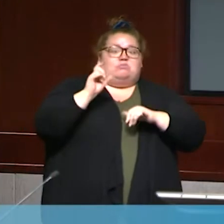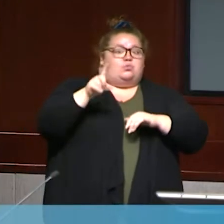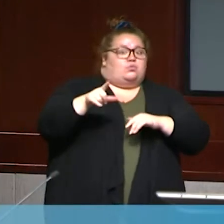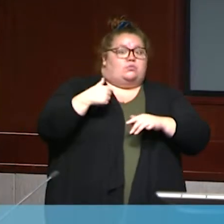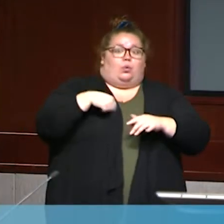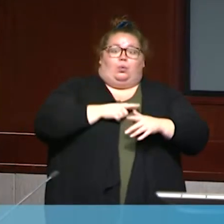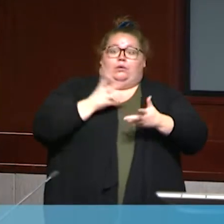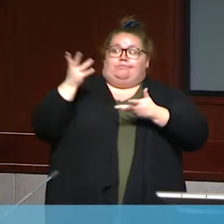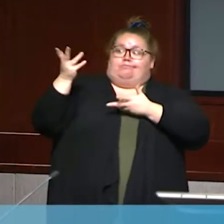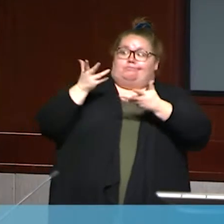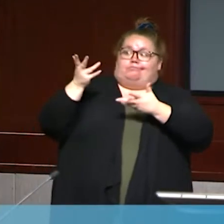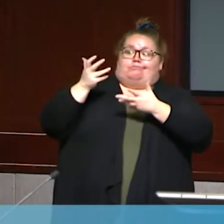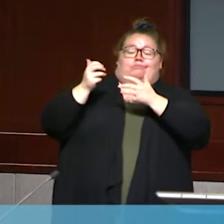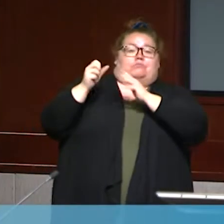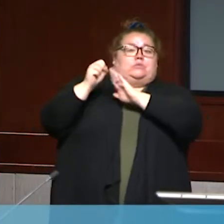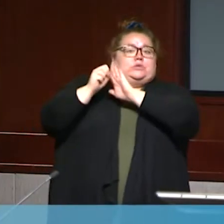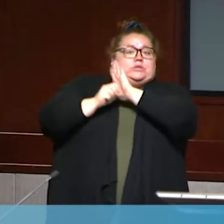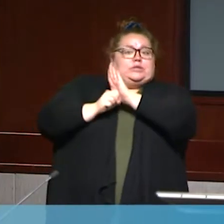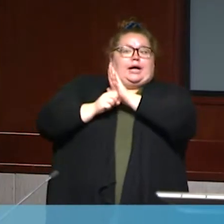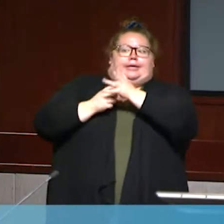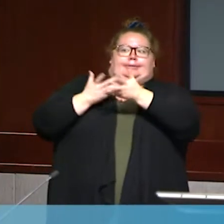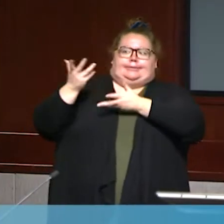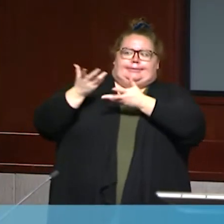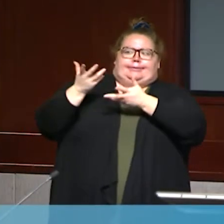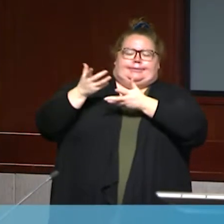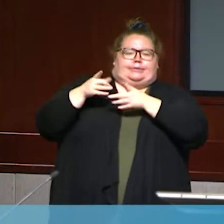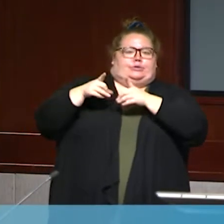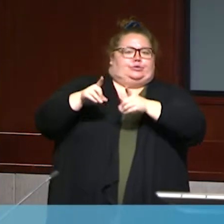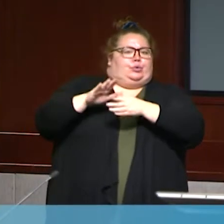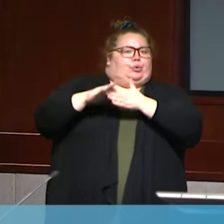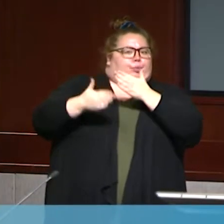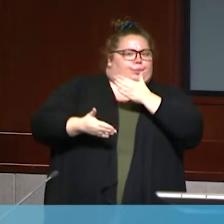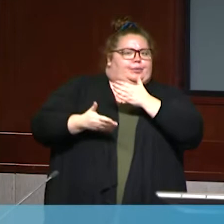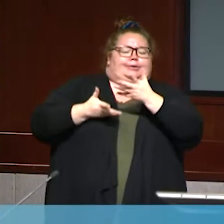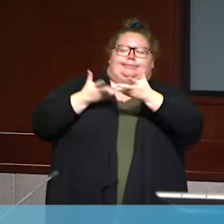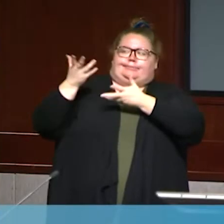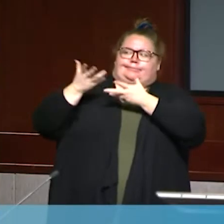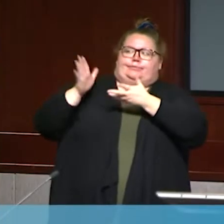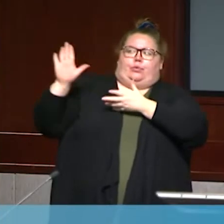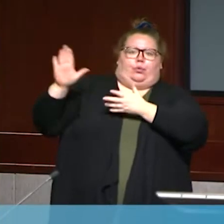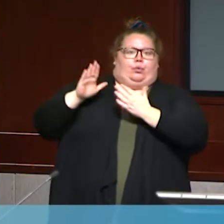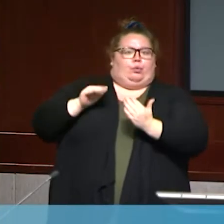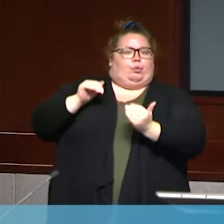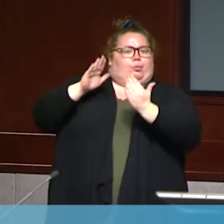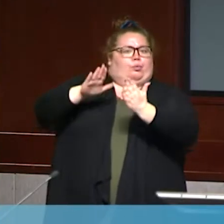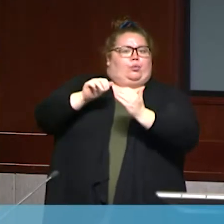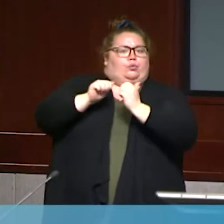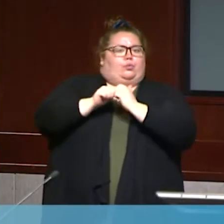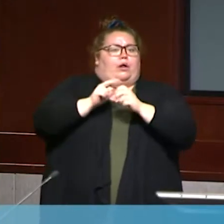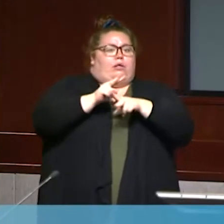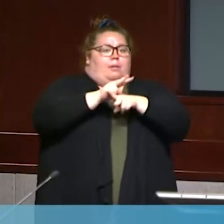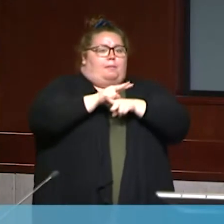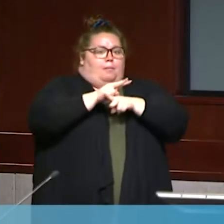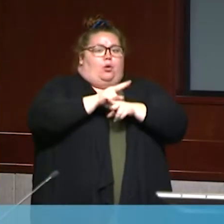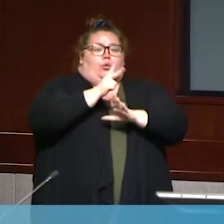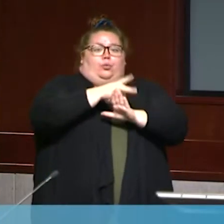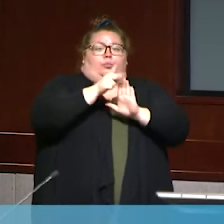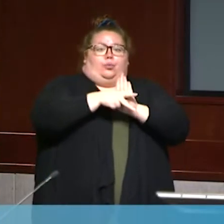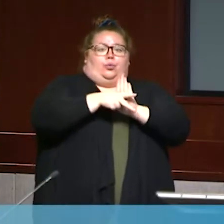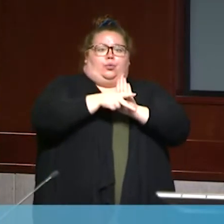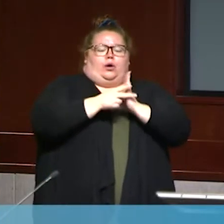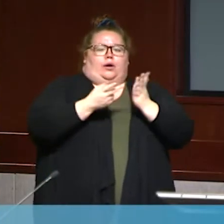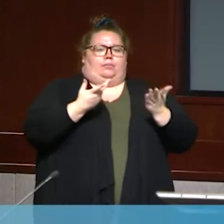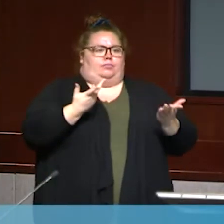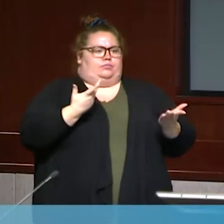state for the last few days, over the weekend especially, about the state's approach to the monitoring program and what we're going to